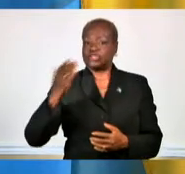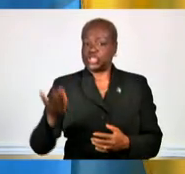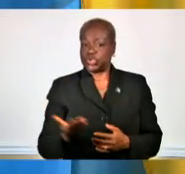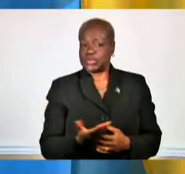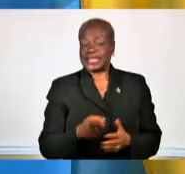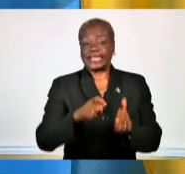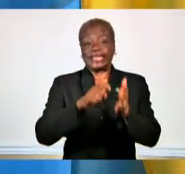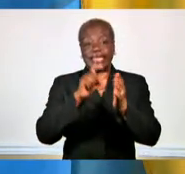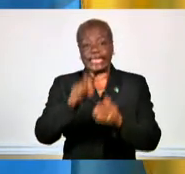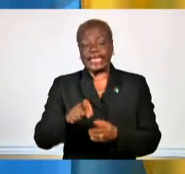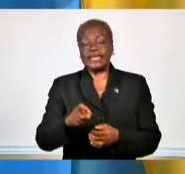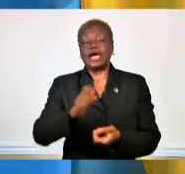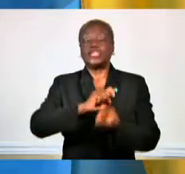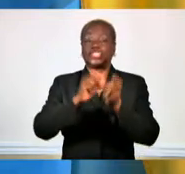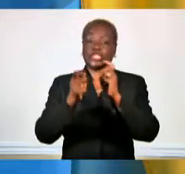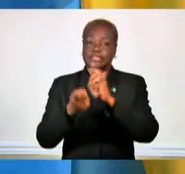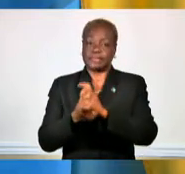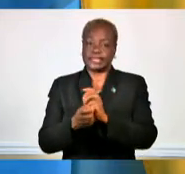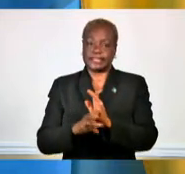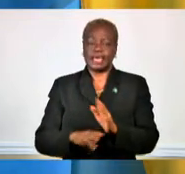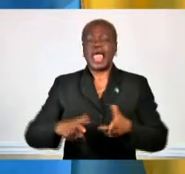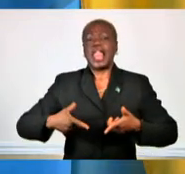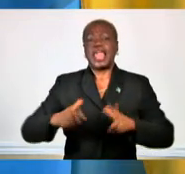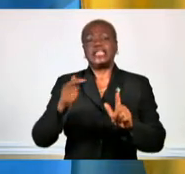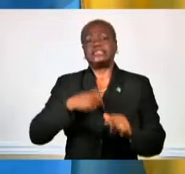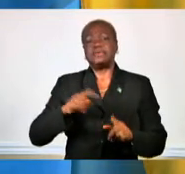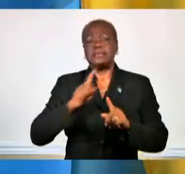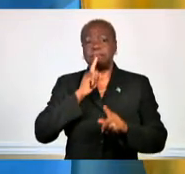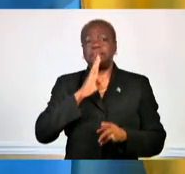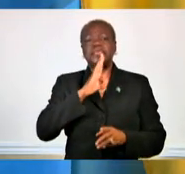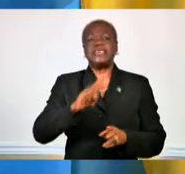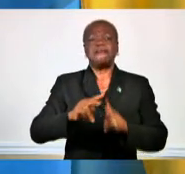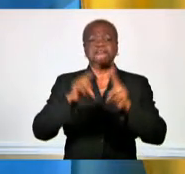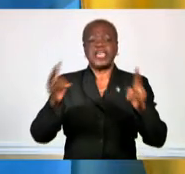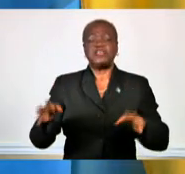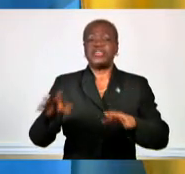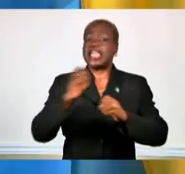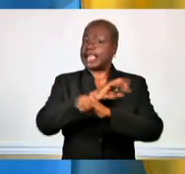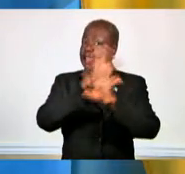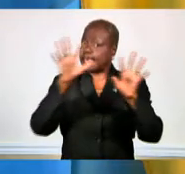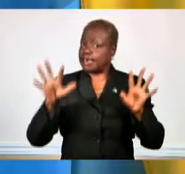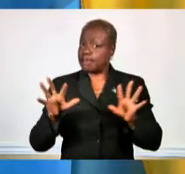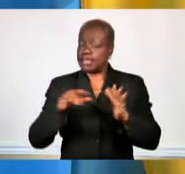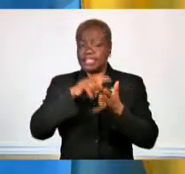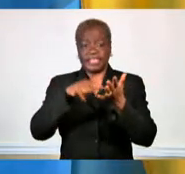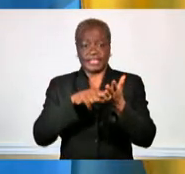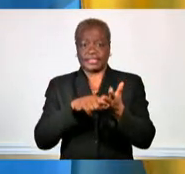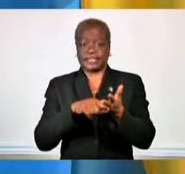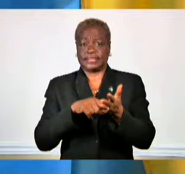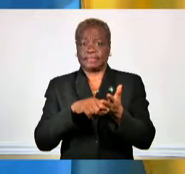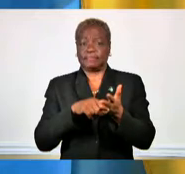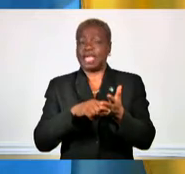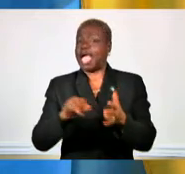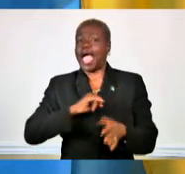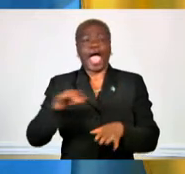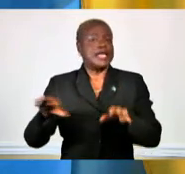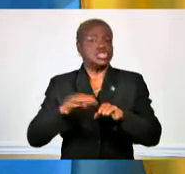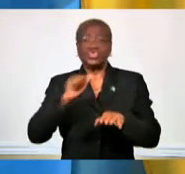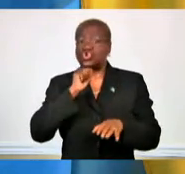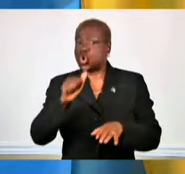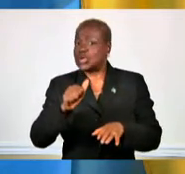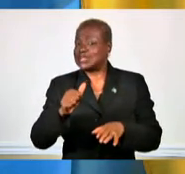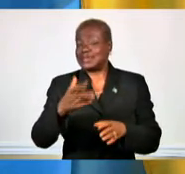adjustment. Let me be very clear on this point. I do not